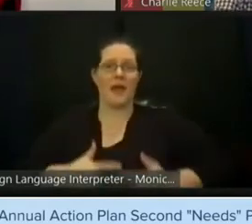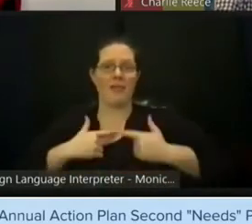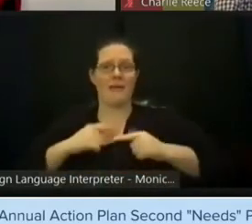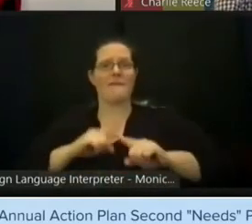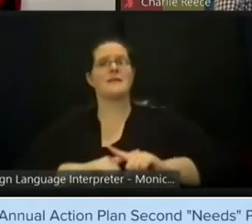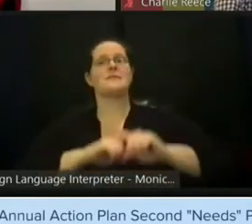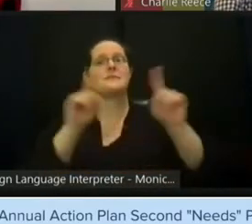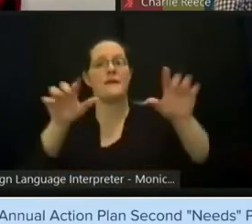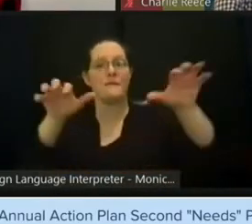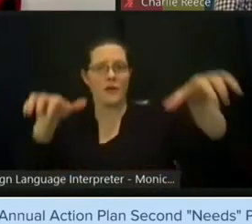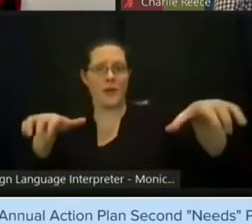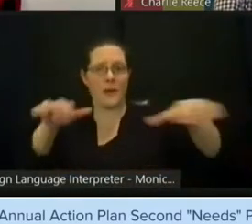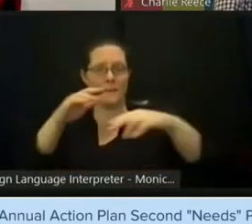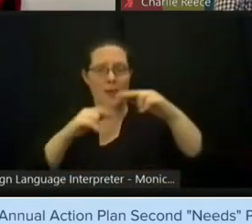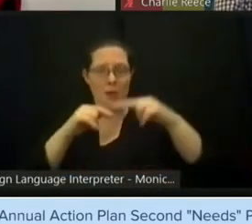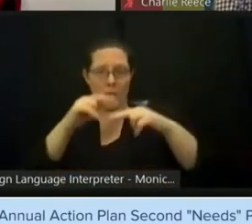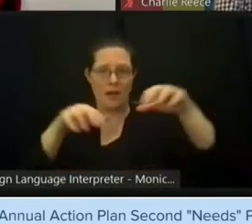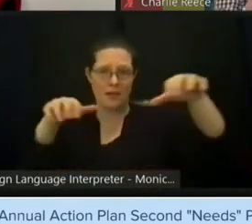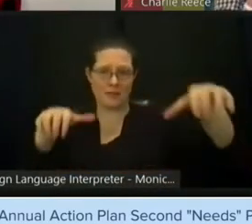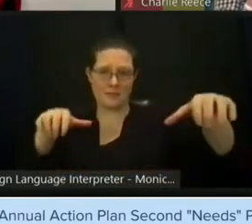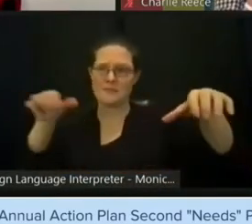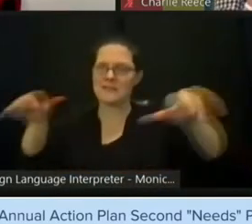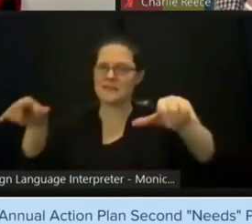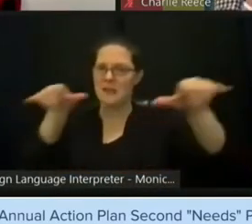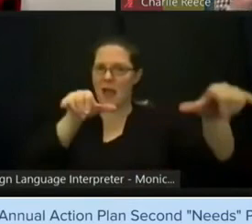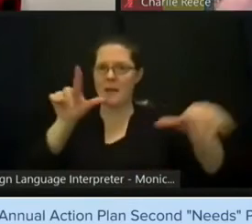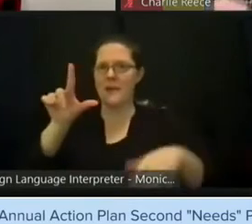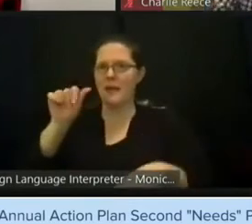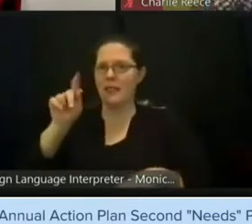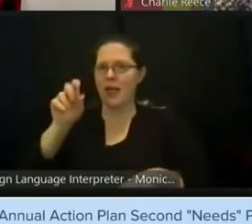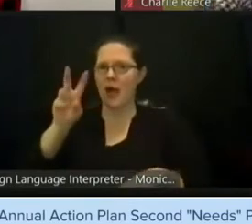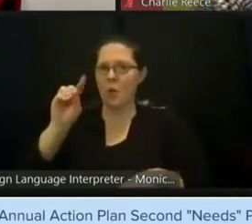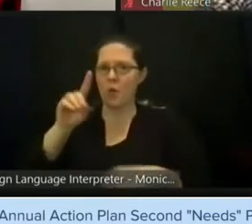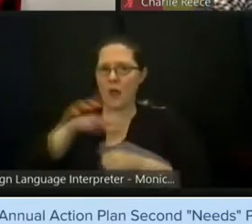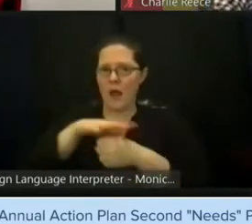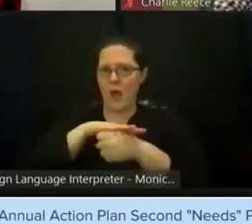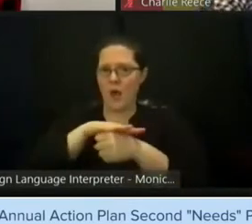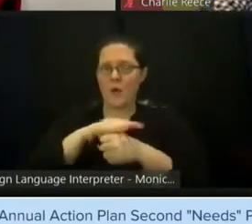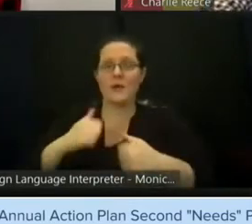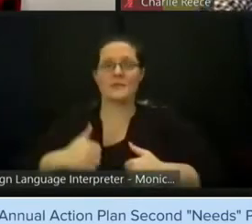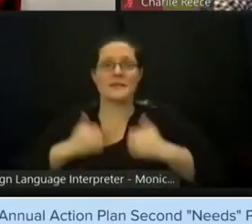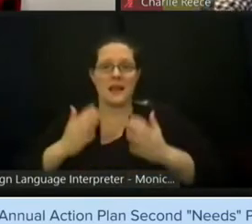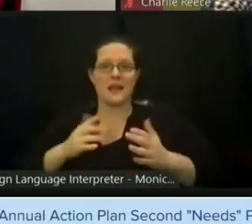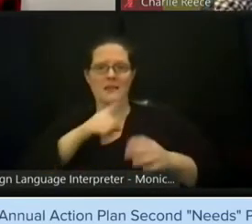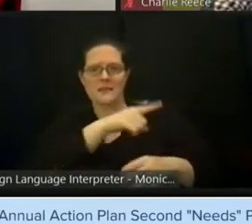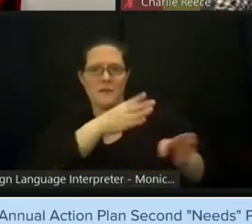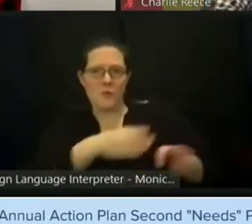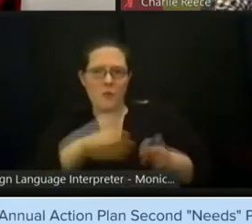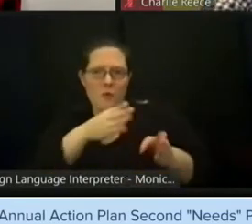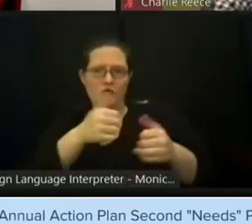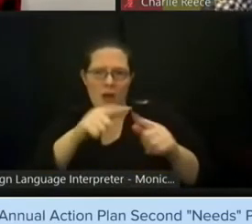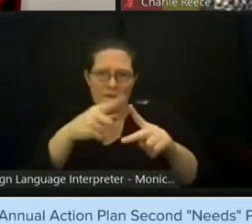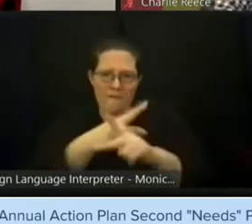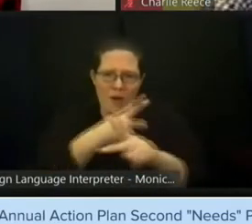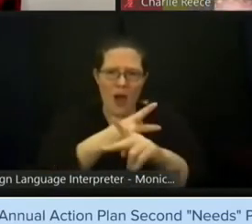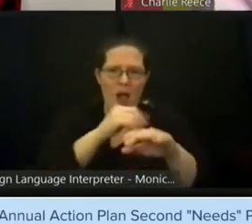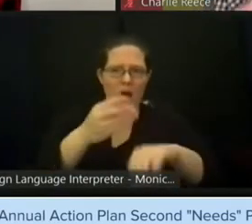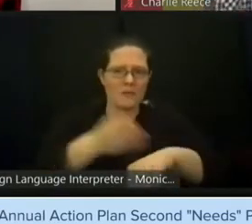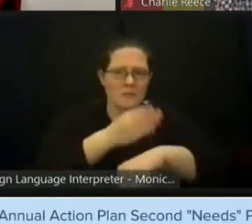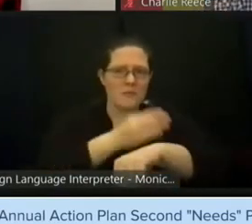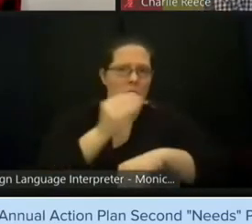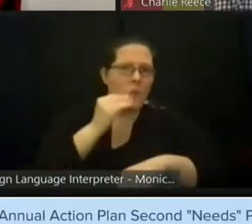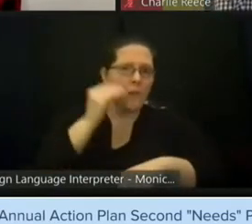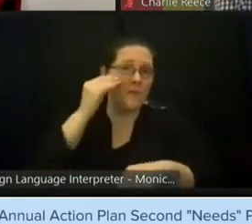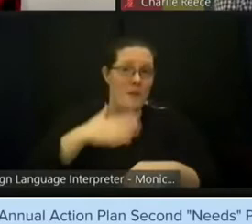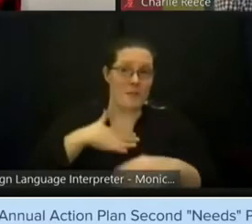that is also owned by DTI Holdings and is also in the Lakewood neighborhood of Durham, where tenants have also been organizing to improve our housing conditions. However, my neighbors